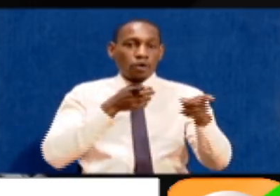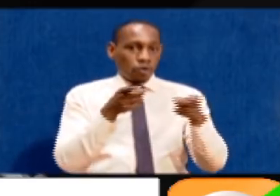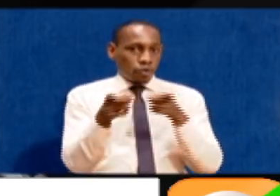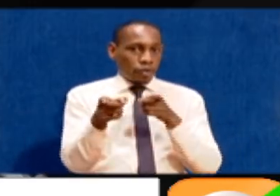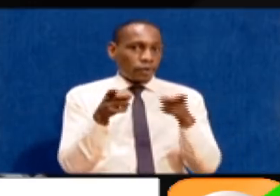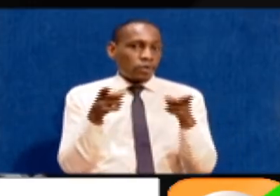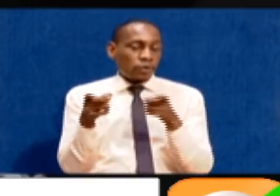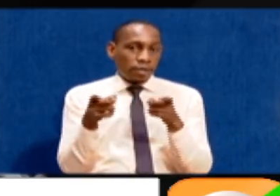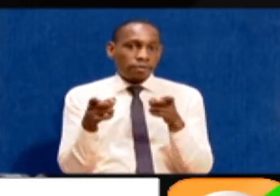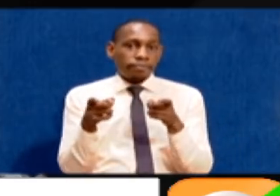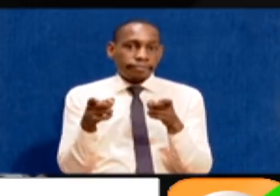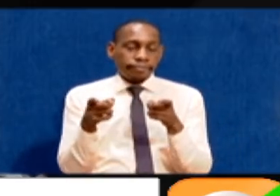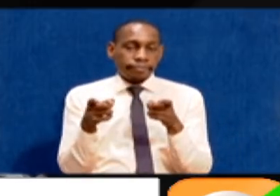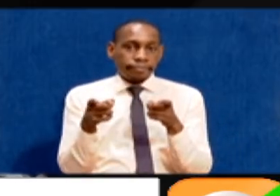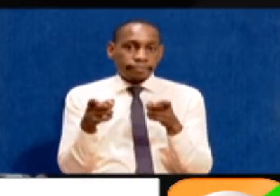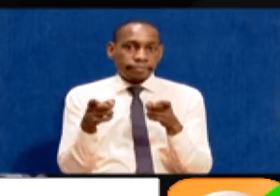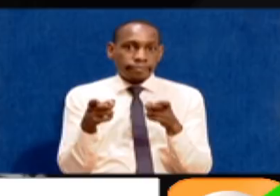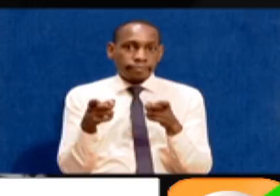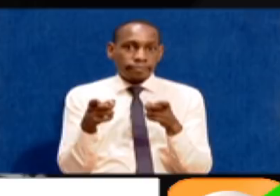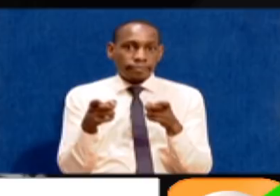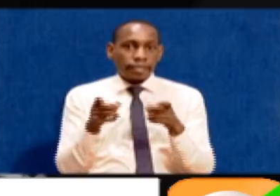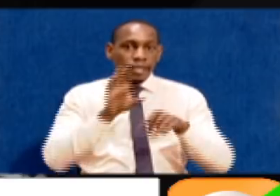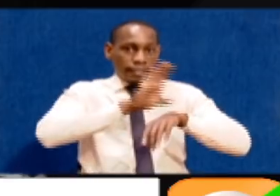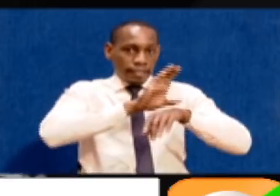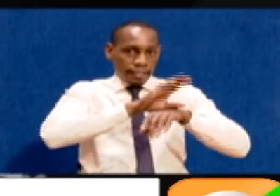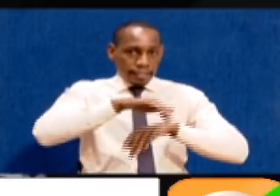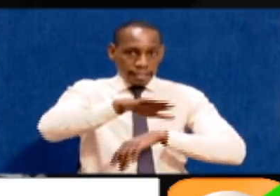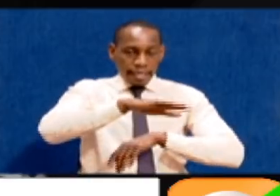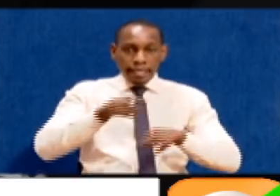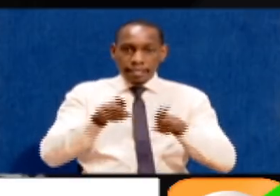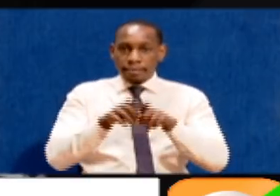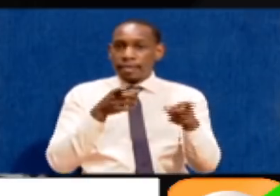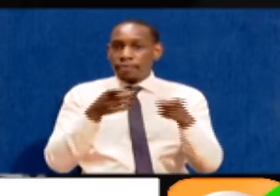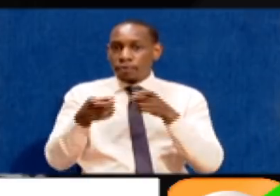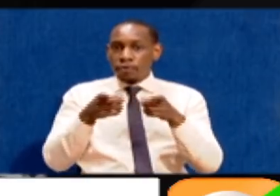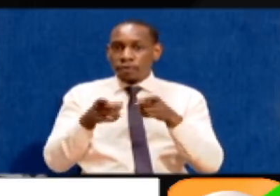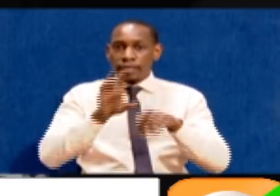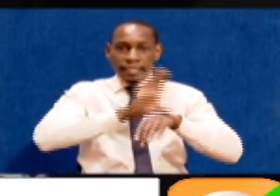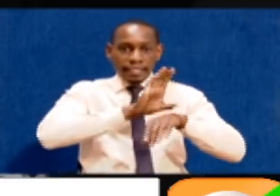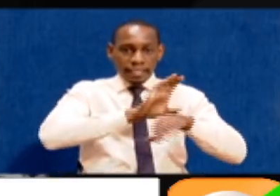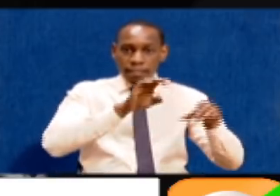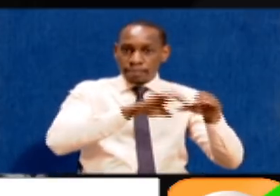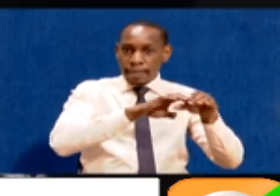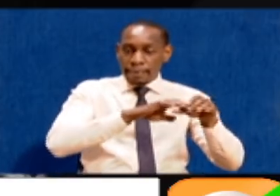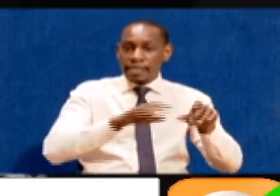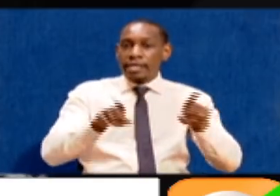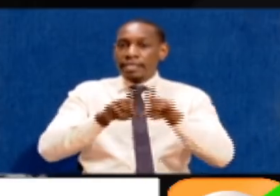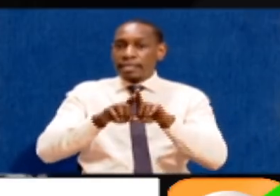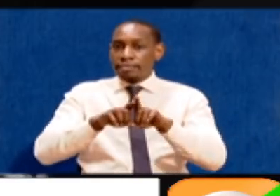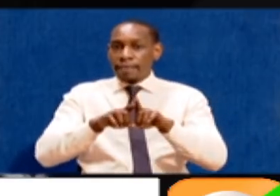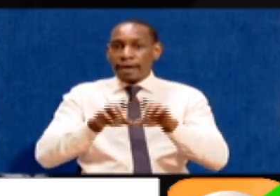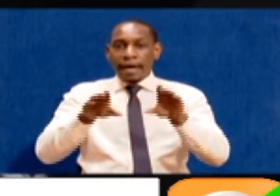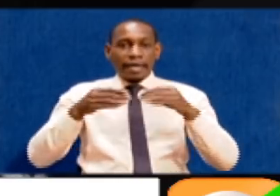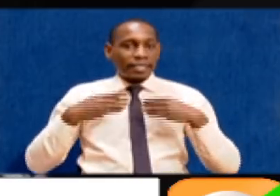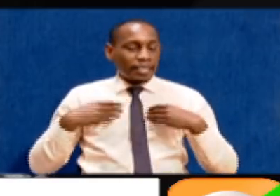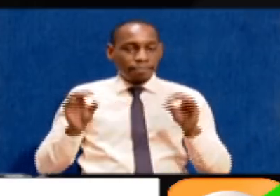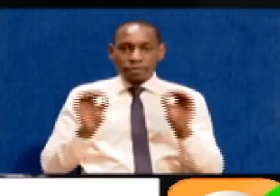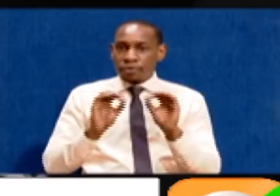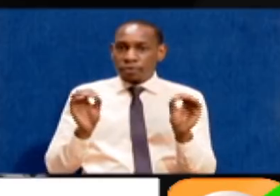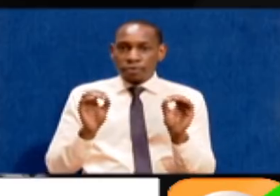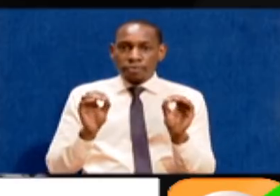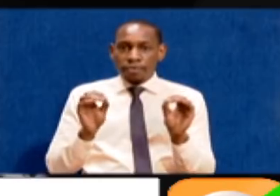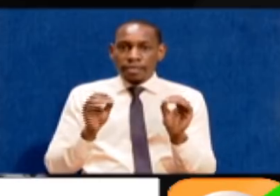charge of our pulpits. Let us take charge of our congregations. And let's not allow